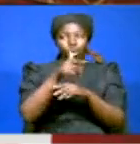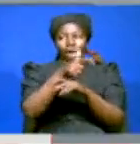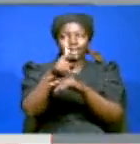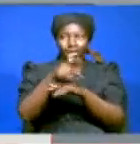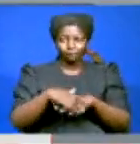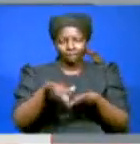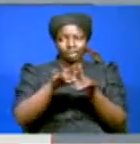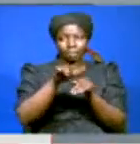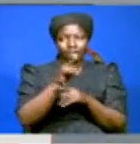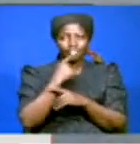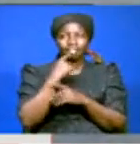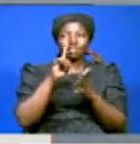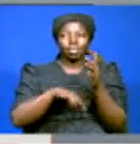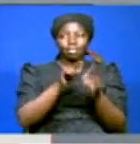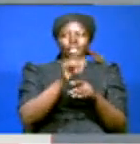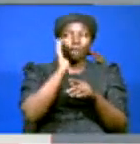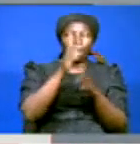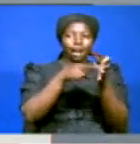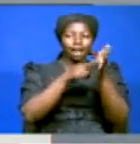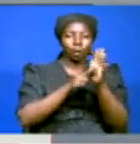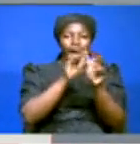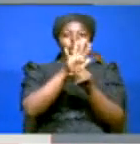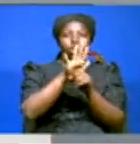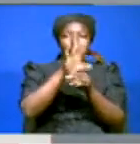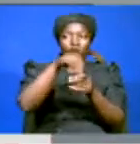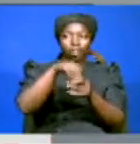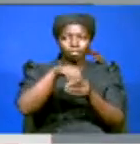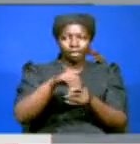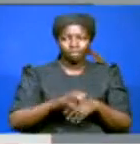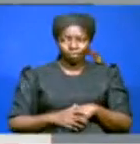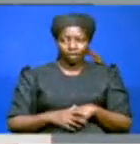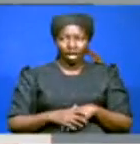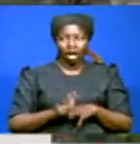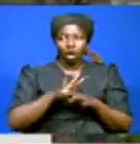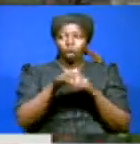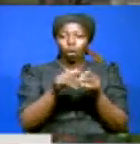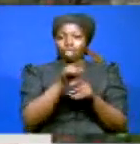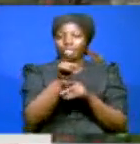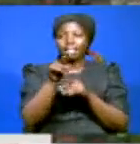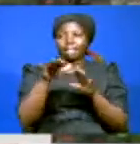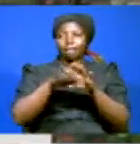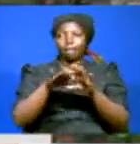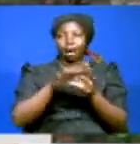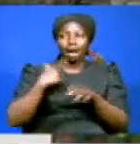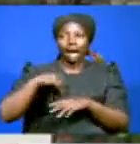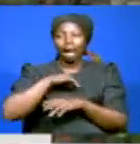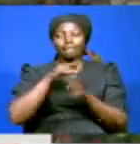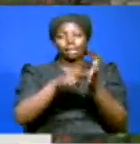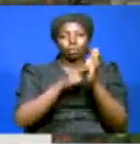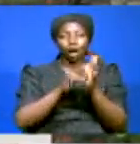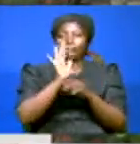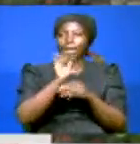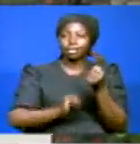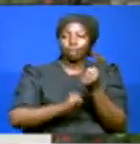however, said this will require a lot of investment. All these members, we require their support in order to improve the